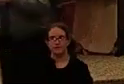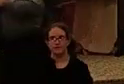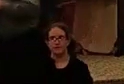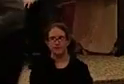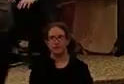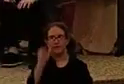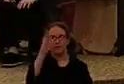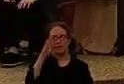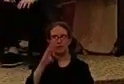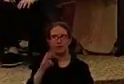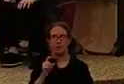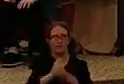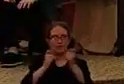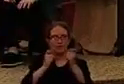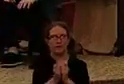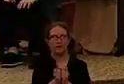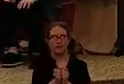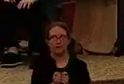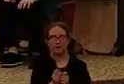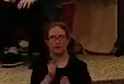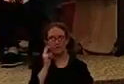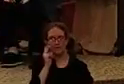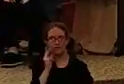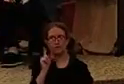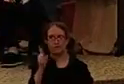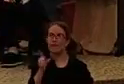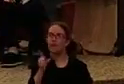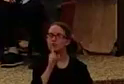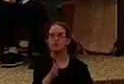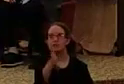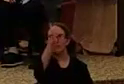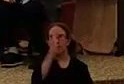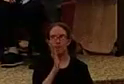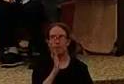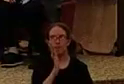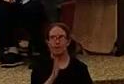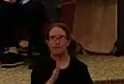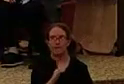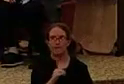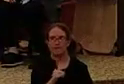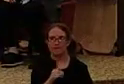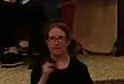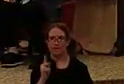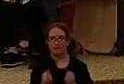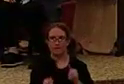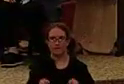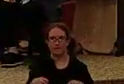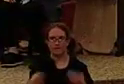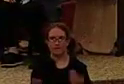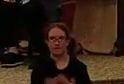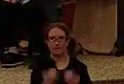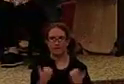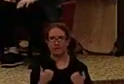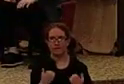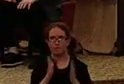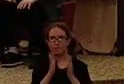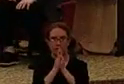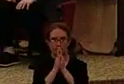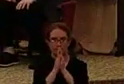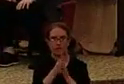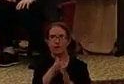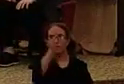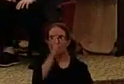But Abram had begun to seek the one true God. I have myself been folks in here. I'm sure that you have prayed this